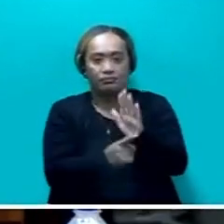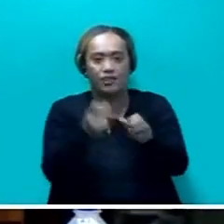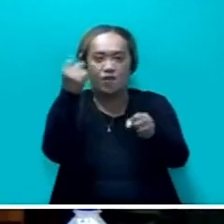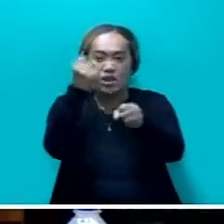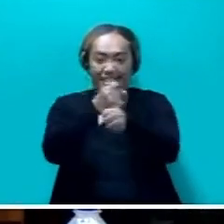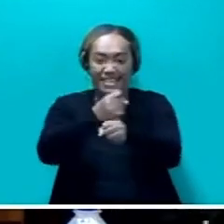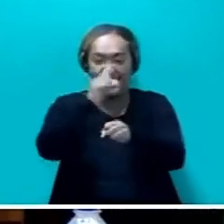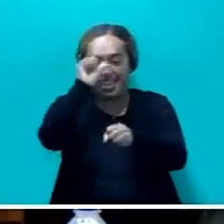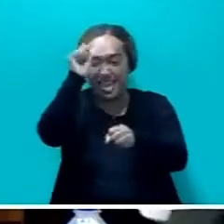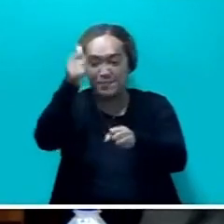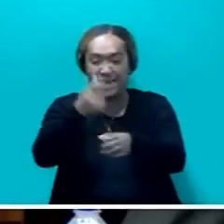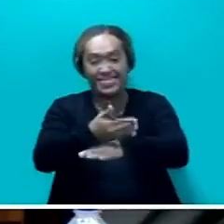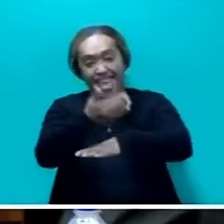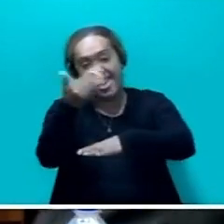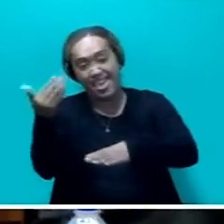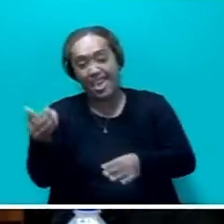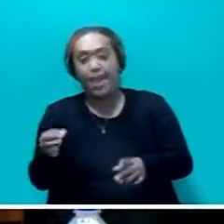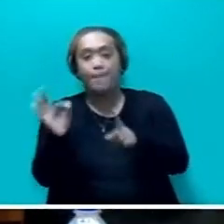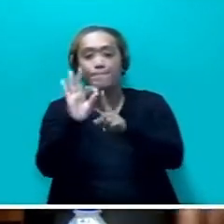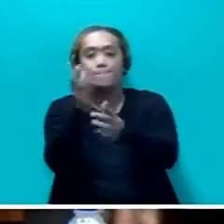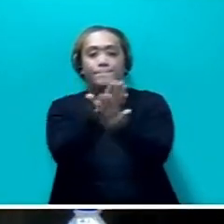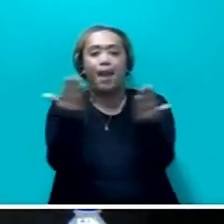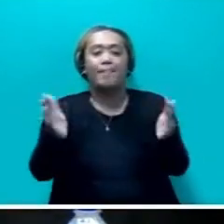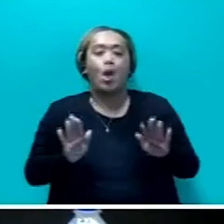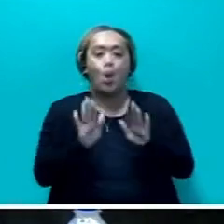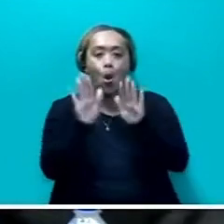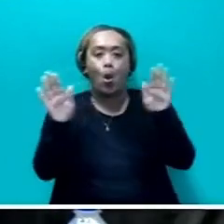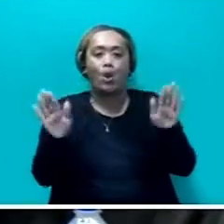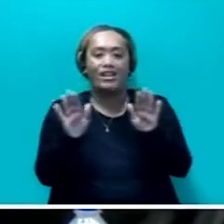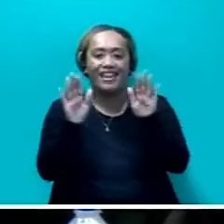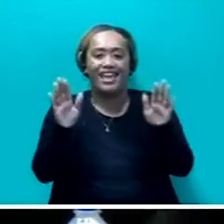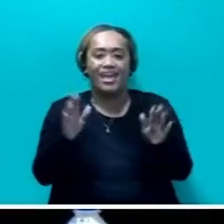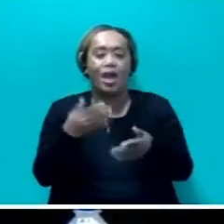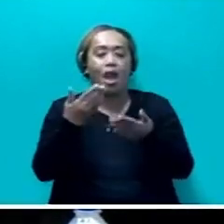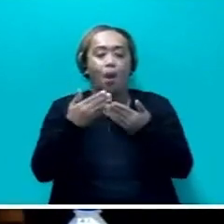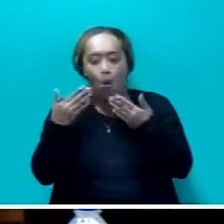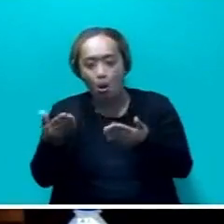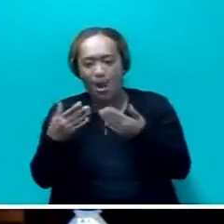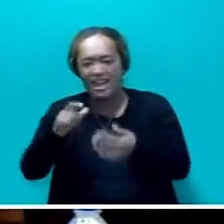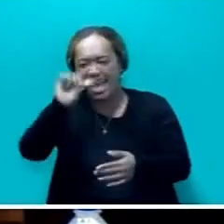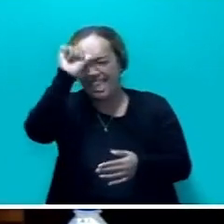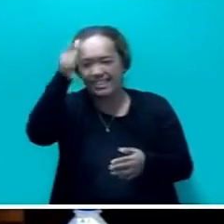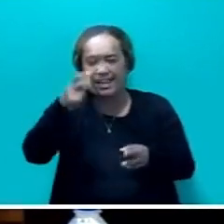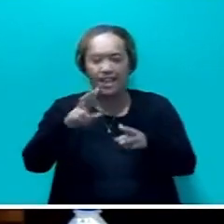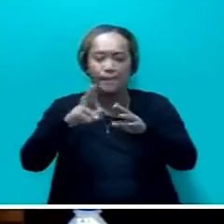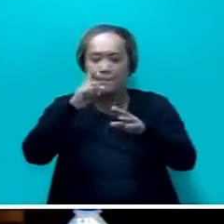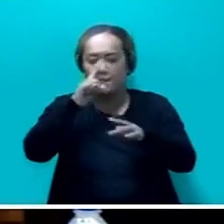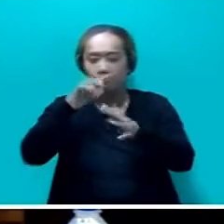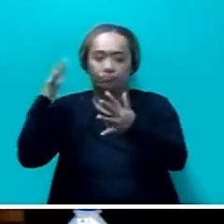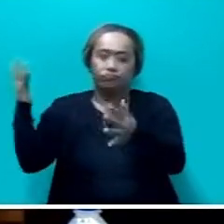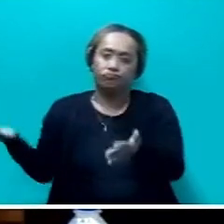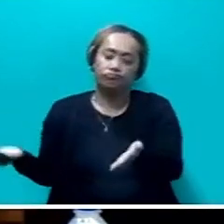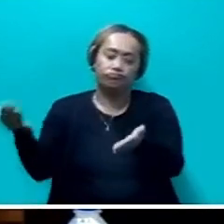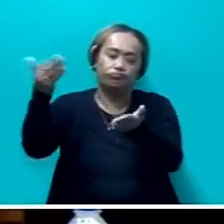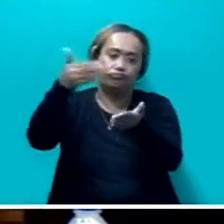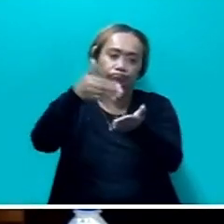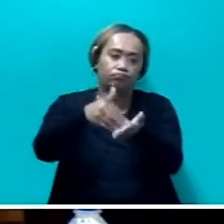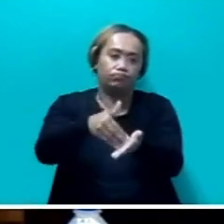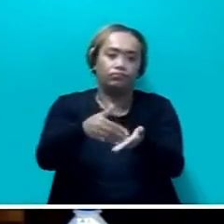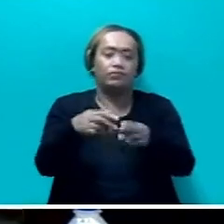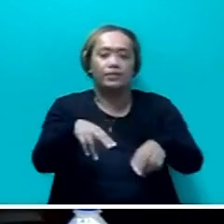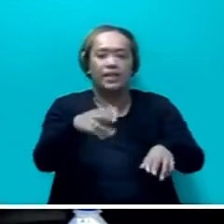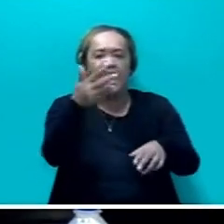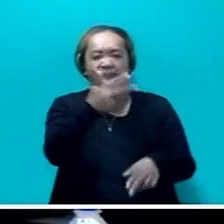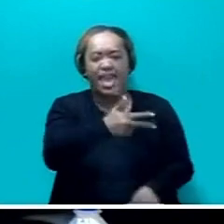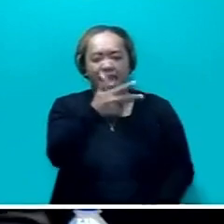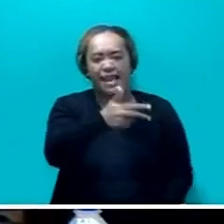Day public holiday to honor the settlers from India who began arriving here from 1879. They